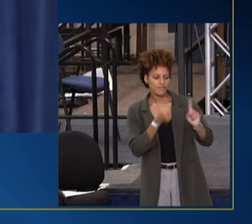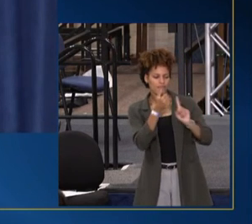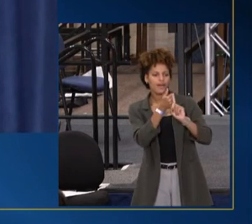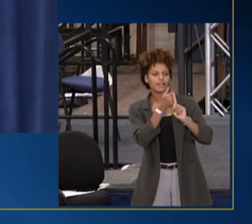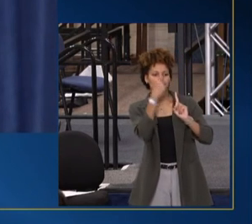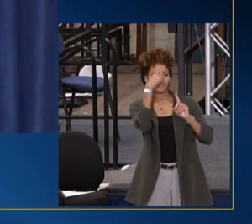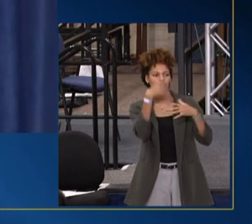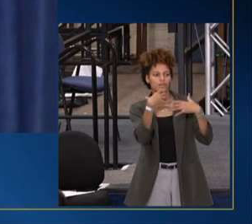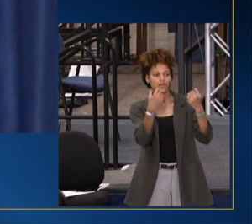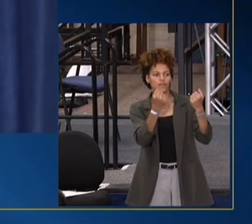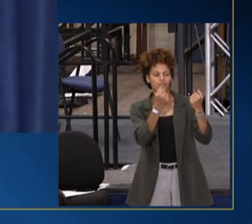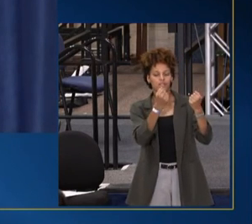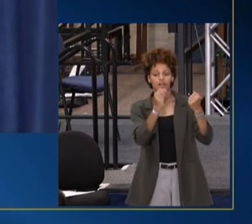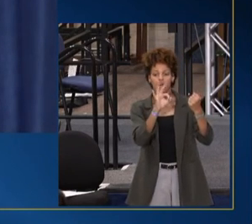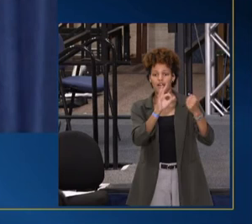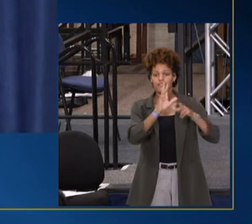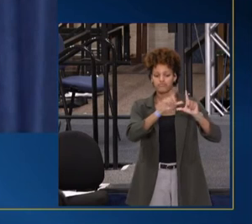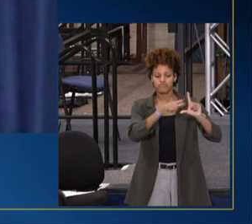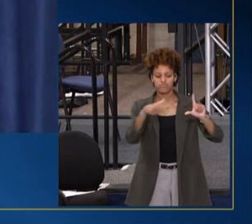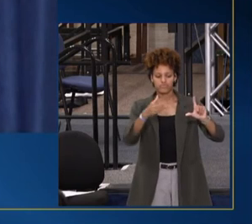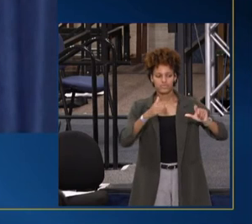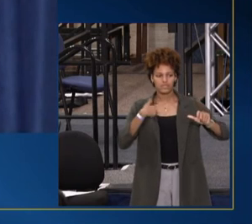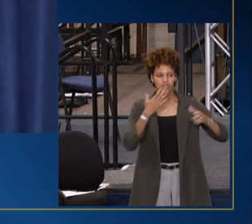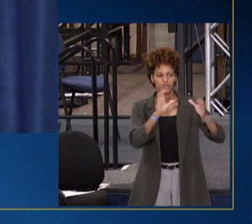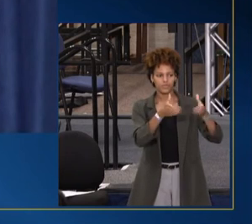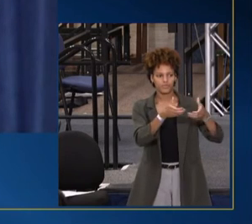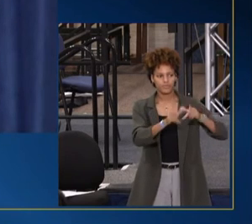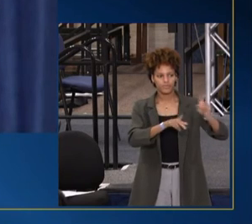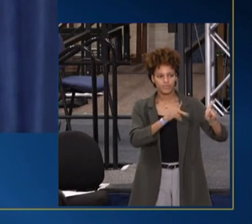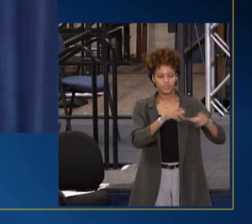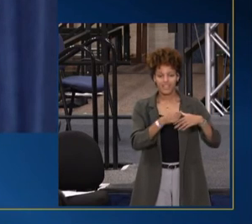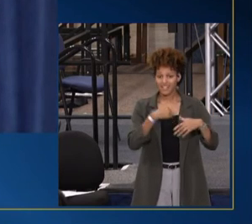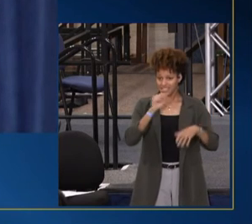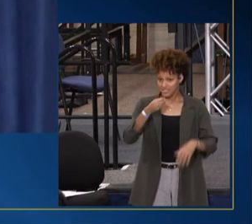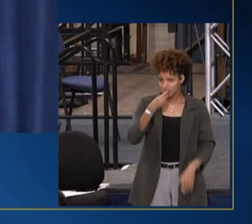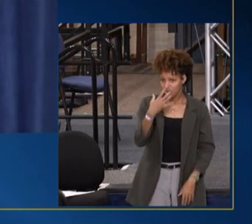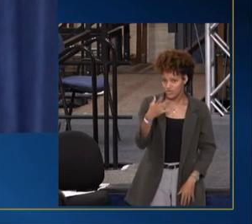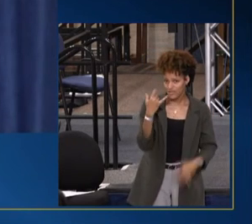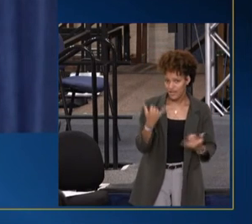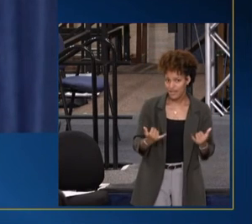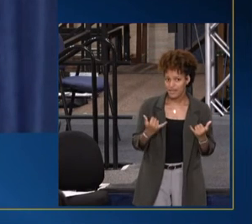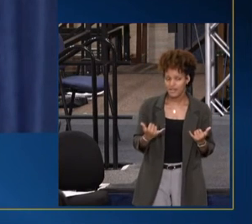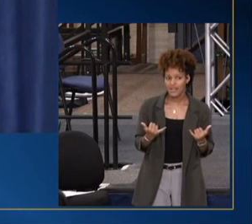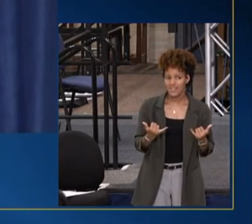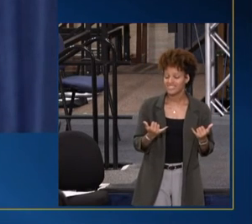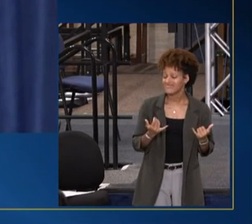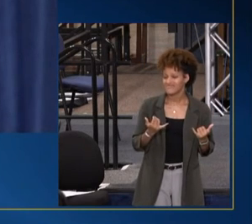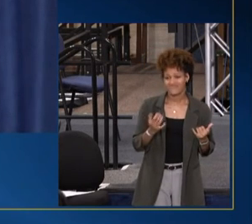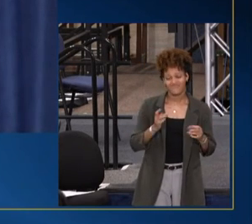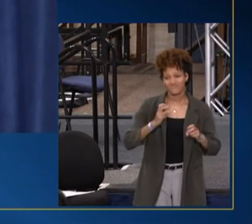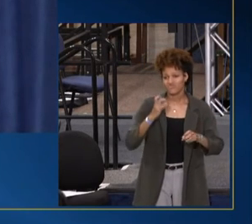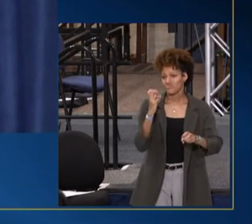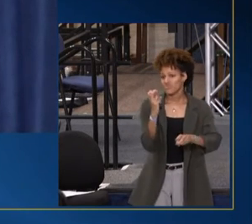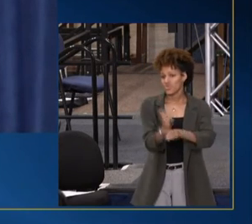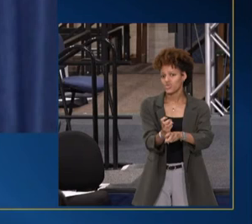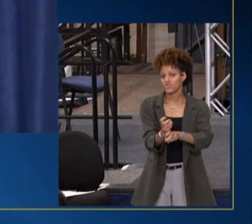health of LGBTQ young people. And I can tell you that right now, it's really, really hard.